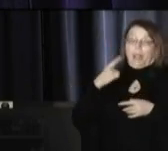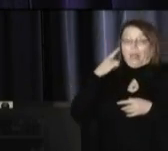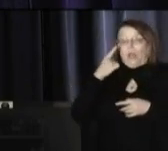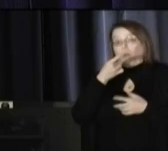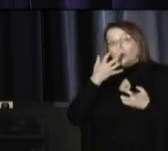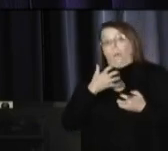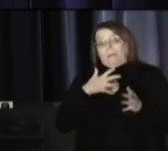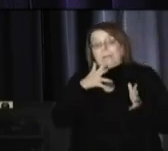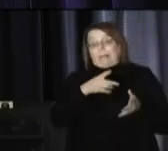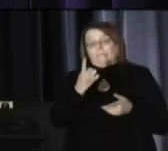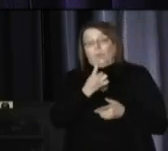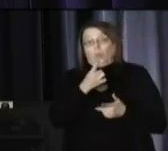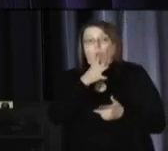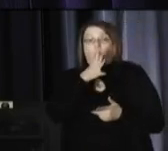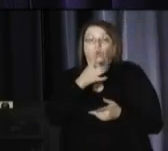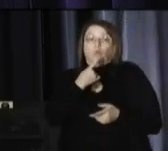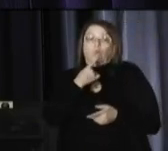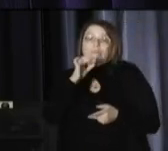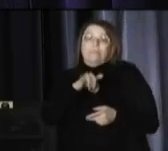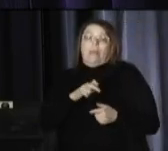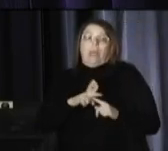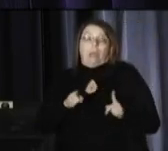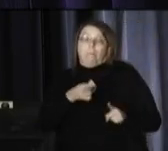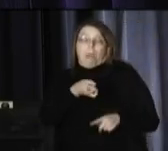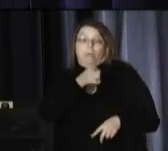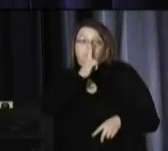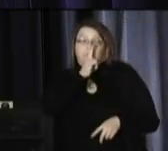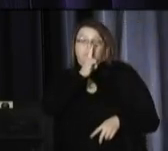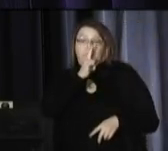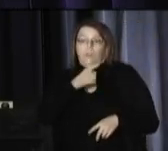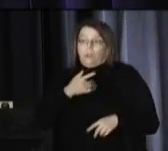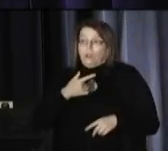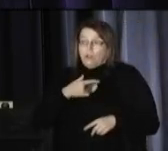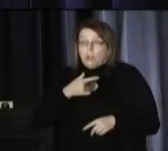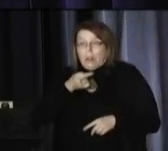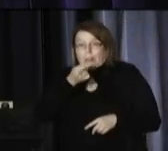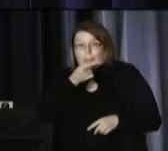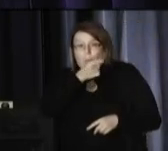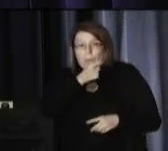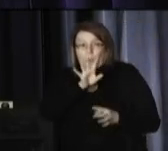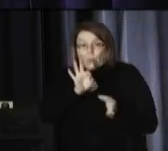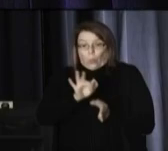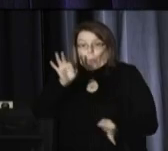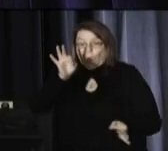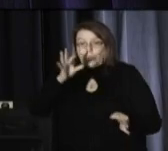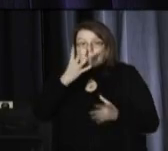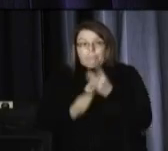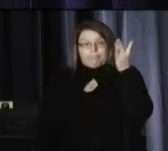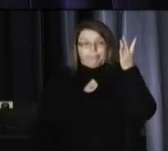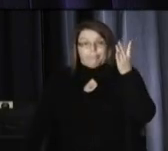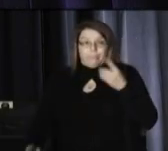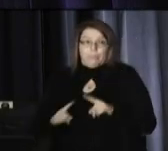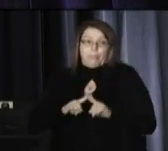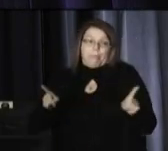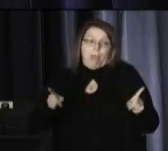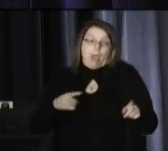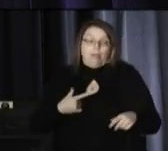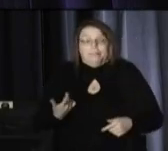alone, you would have said so, but you didn't. Now, I did trip a little when you ghosted me," but he shrugs